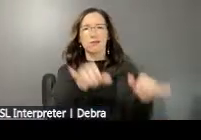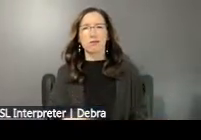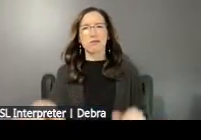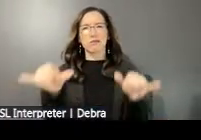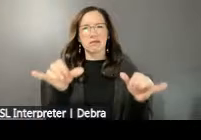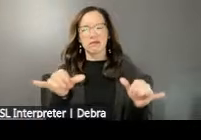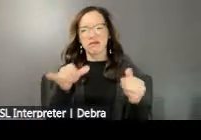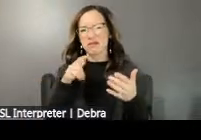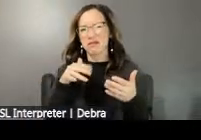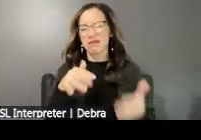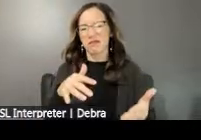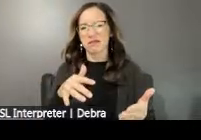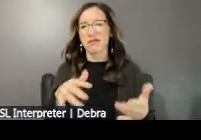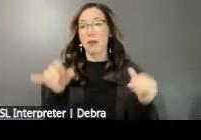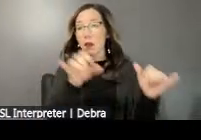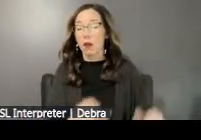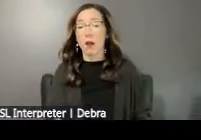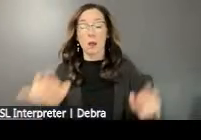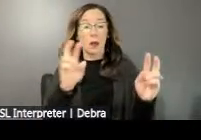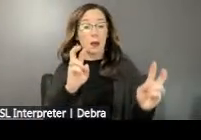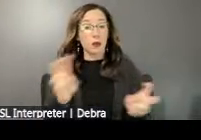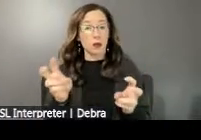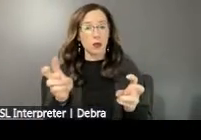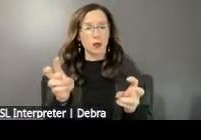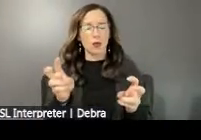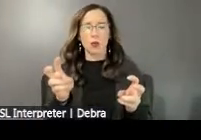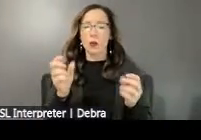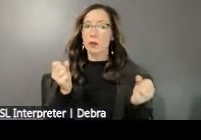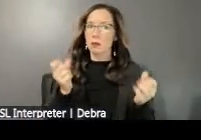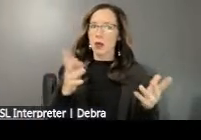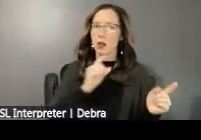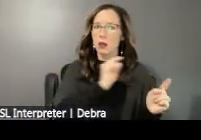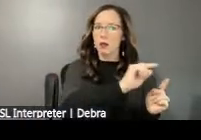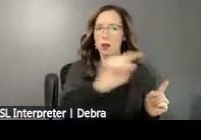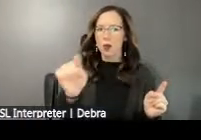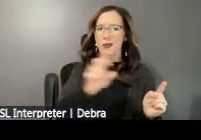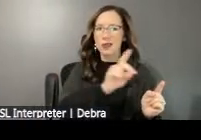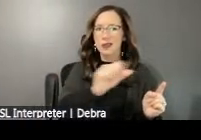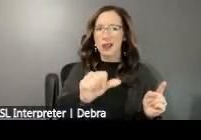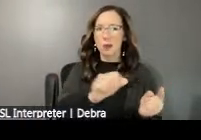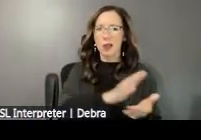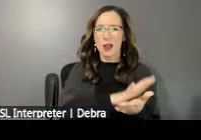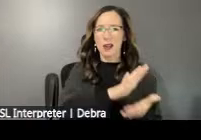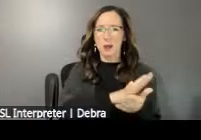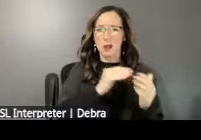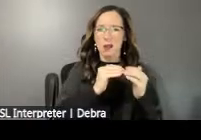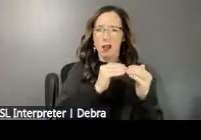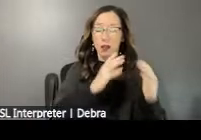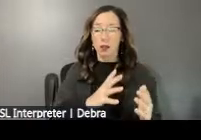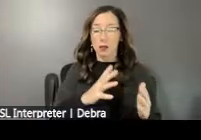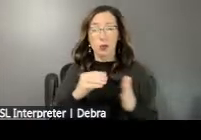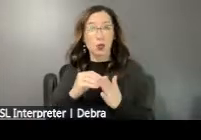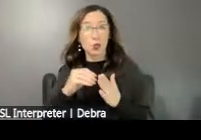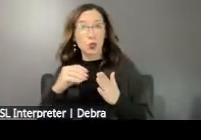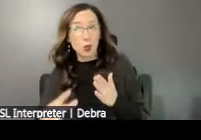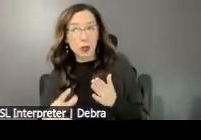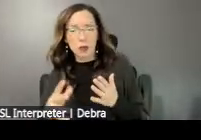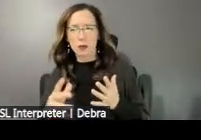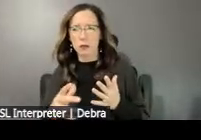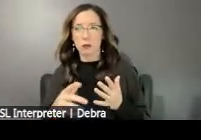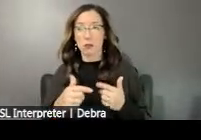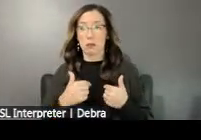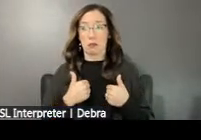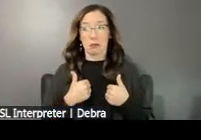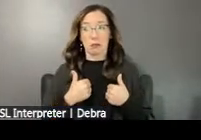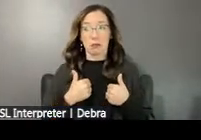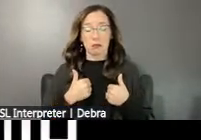a common theme and issue among my disabled academic colleagues, among my students. It's certainly something that I